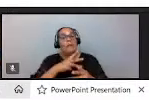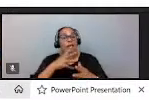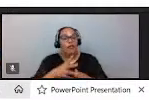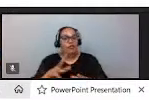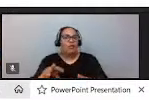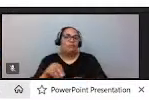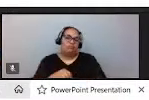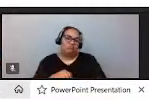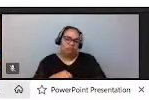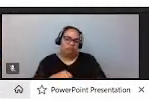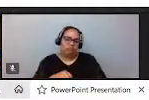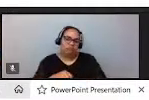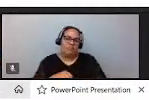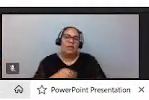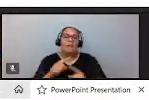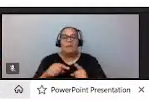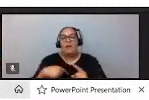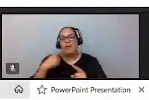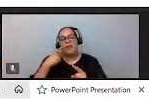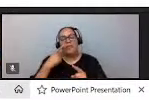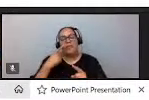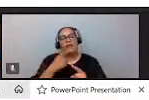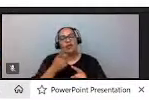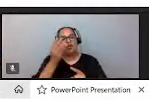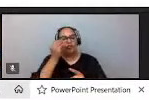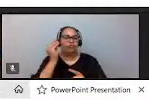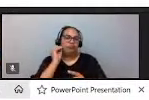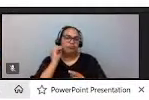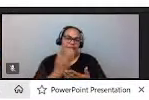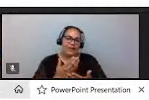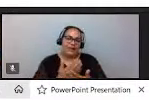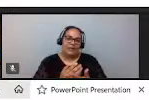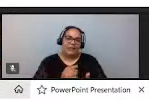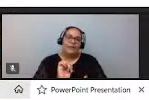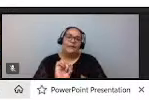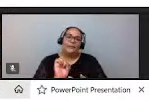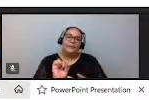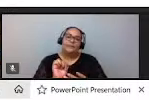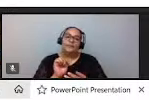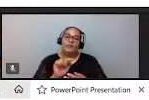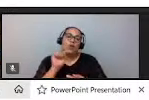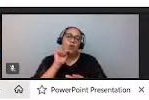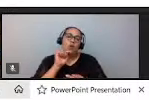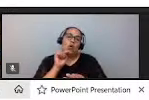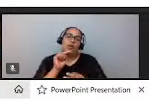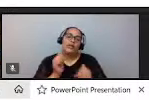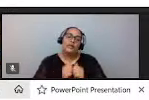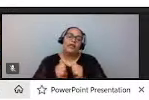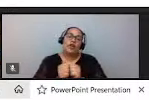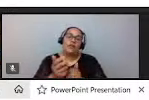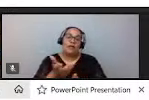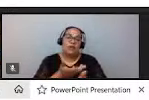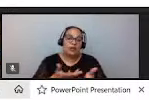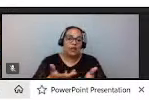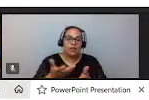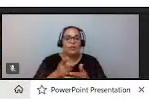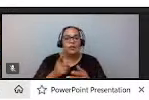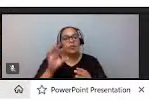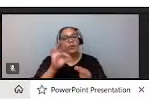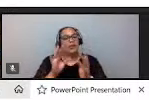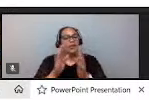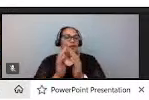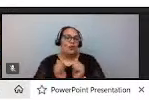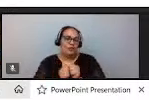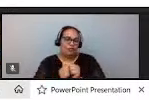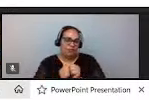manager um and I think it's it's noteworthy to note the courtly stakeholder engagements and that particular